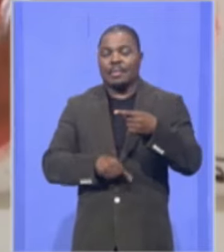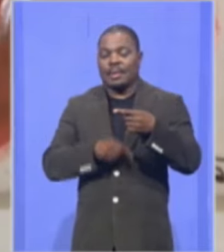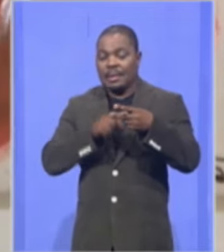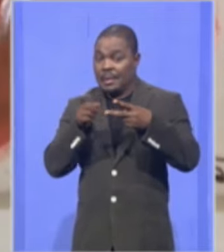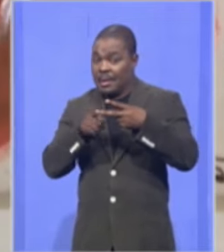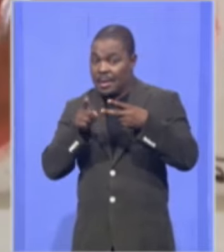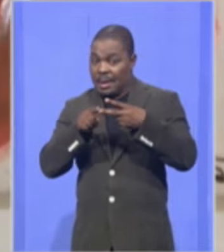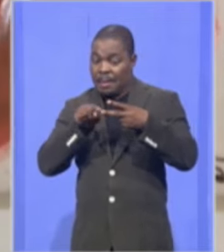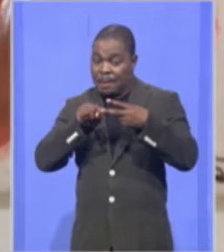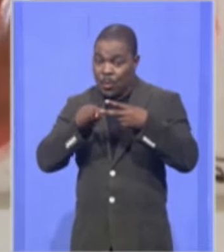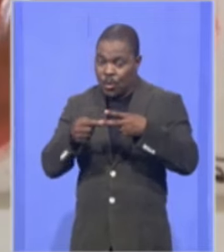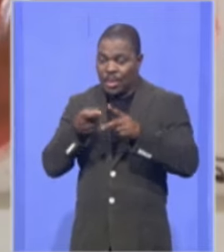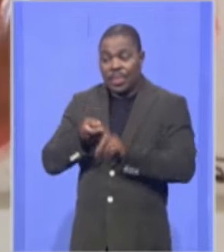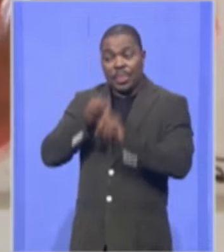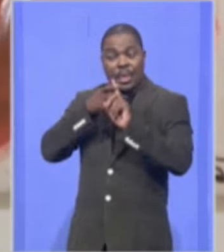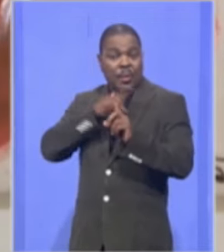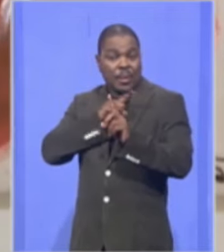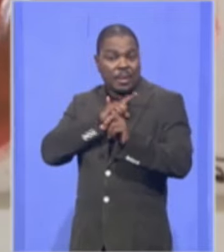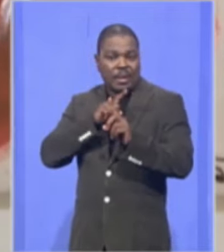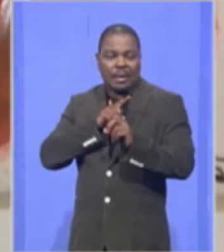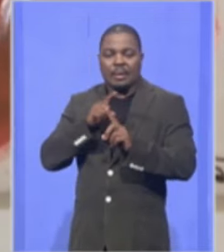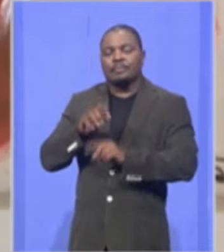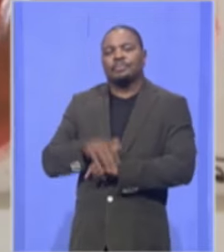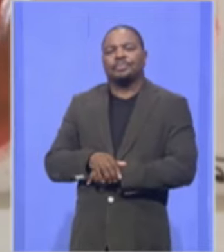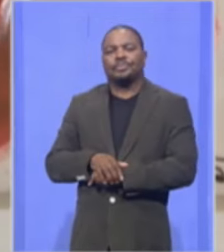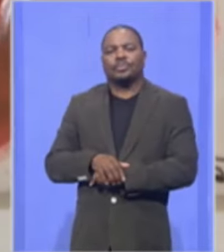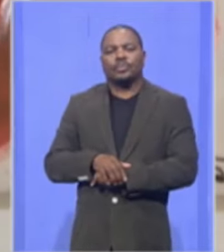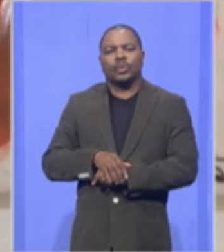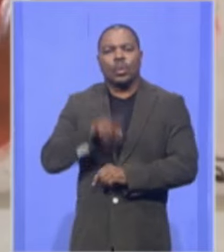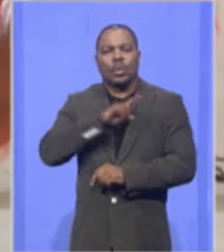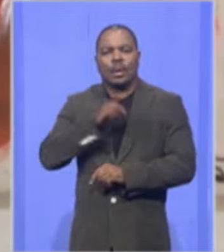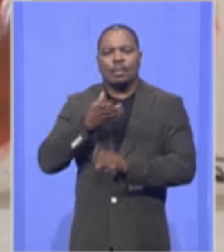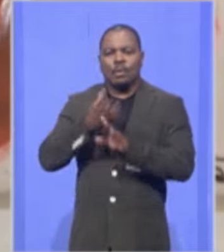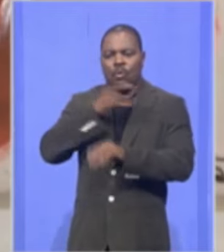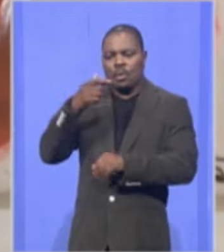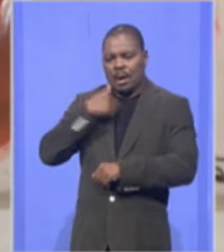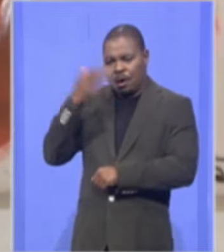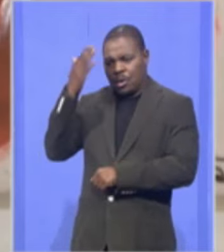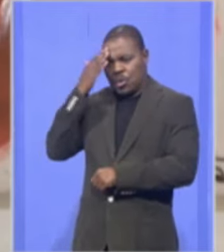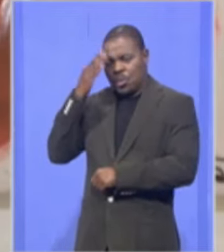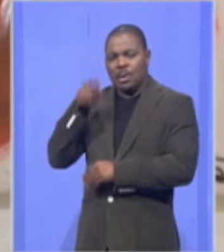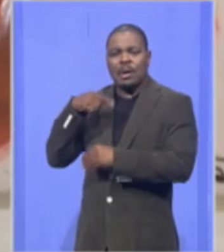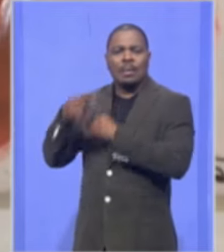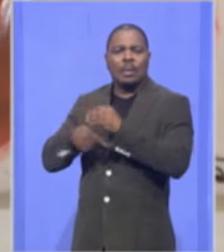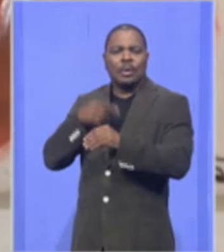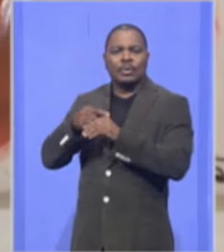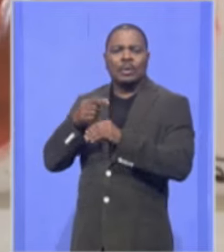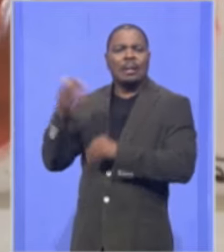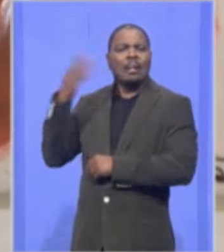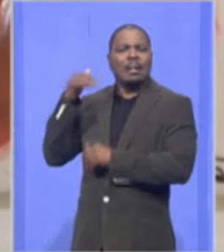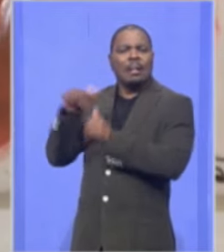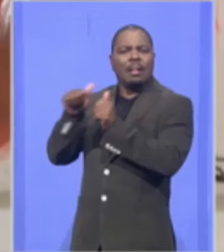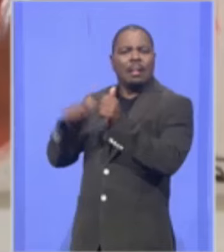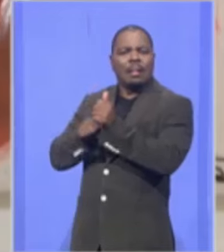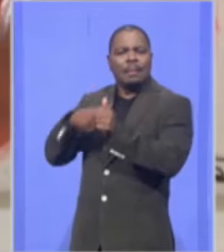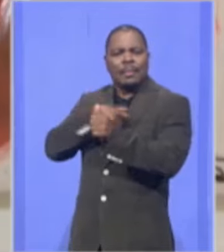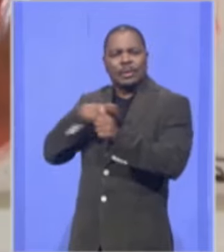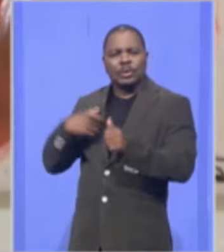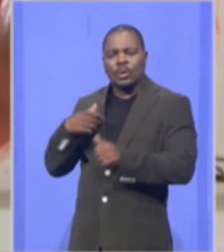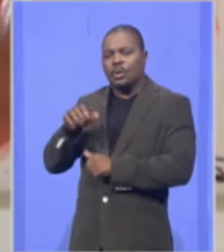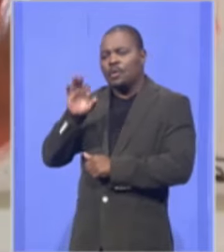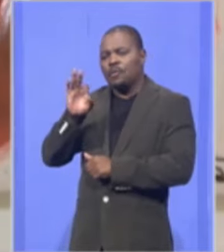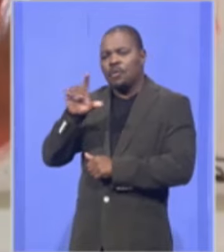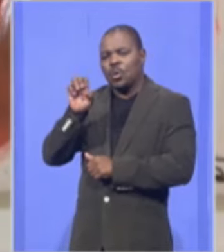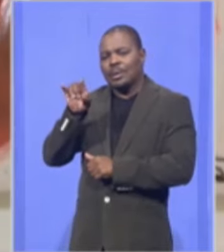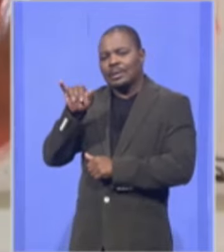largely rested on the fact that I knew about the then Deputy President Floyd Shivambu's